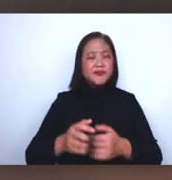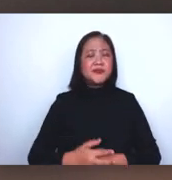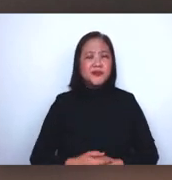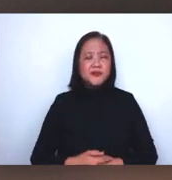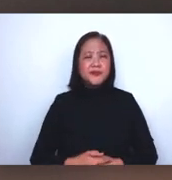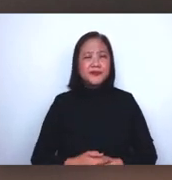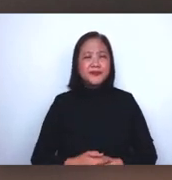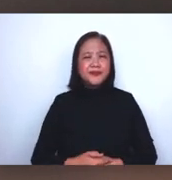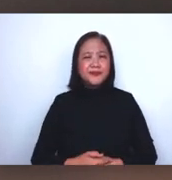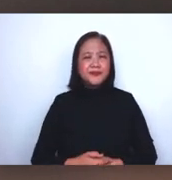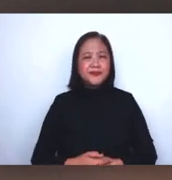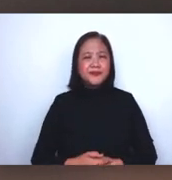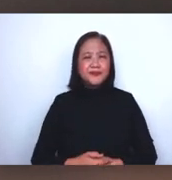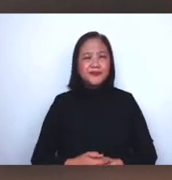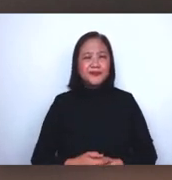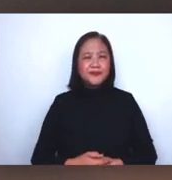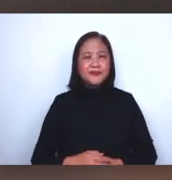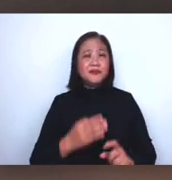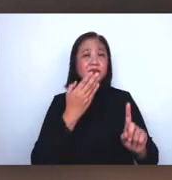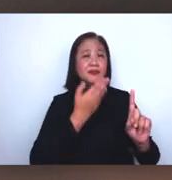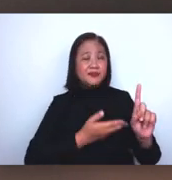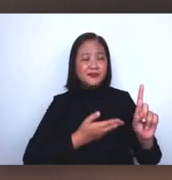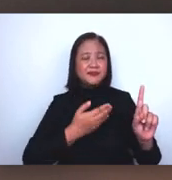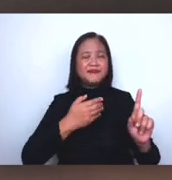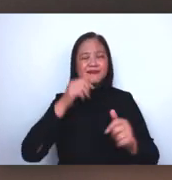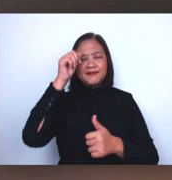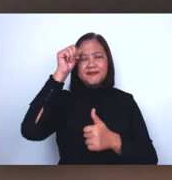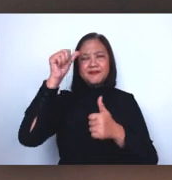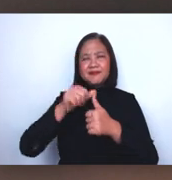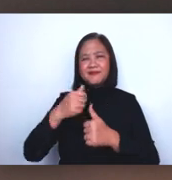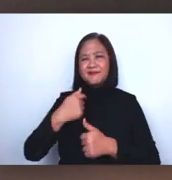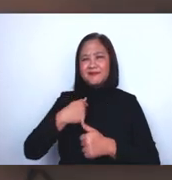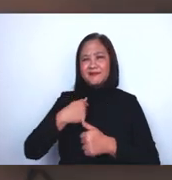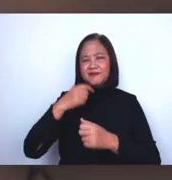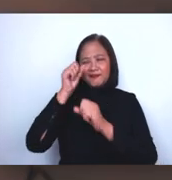And had me in his memory.